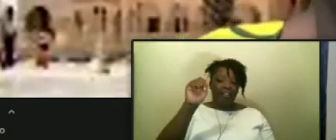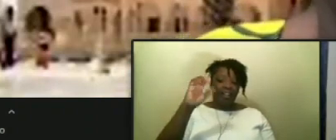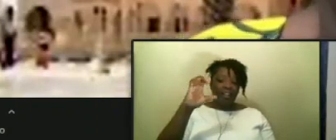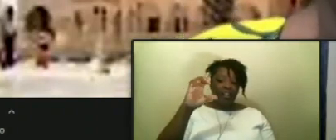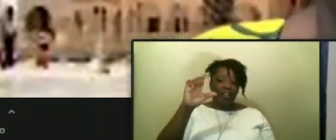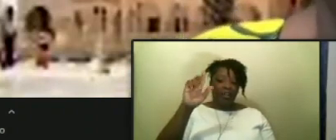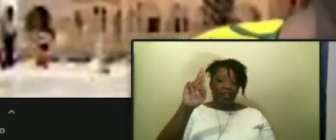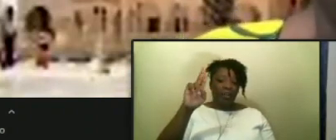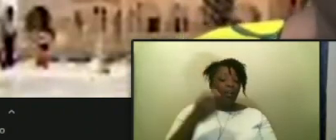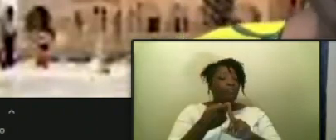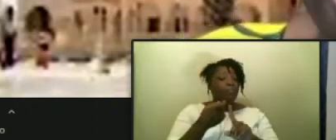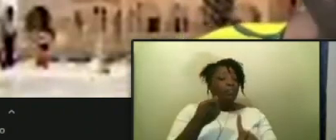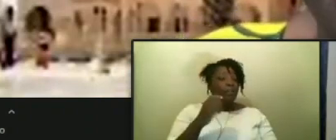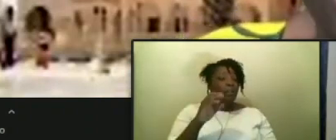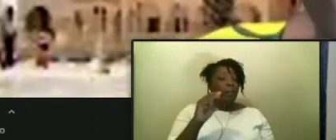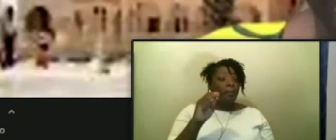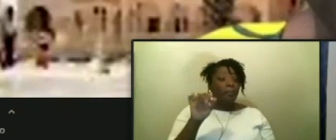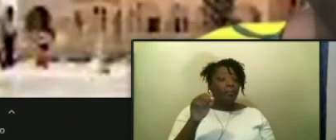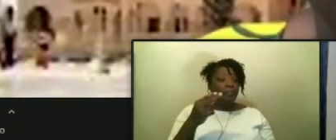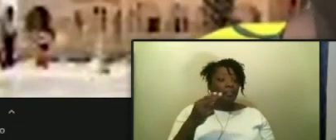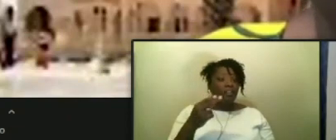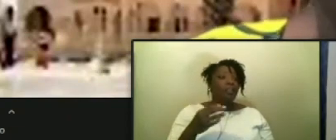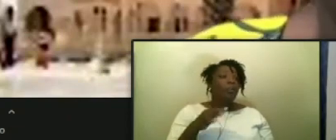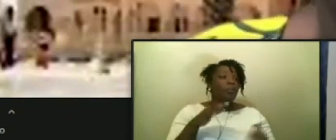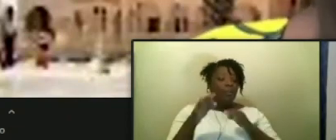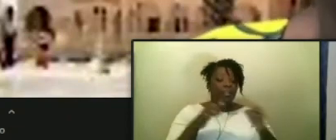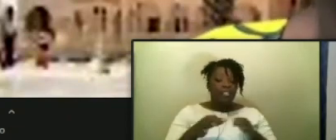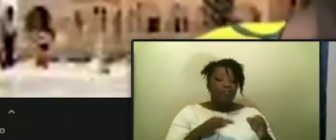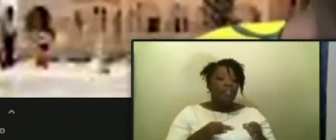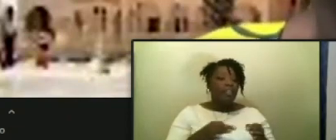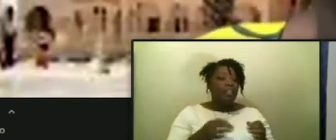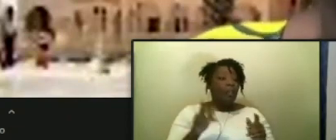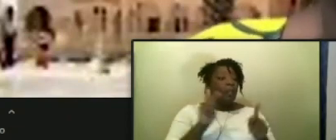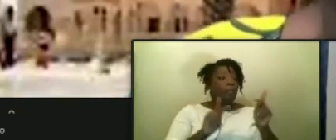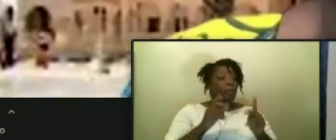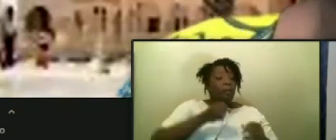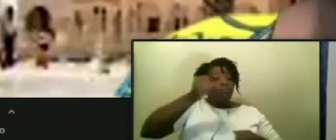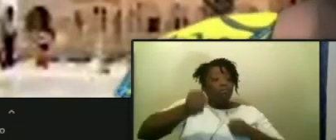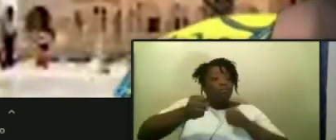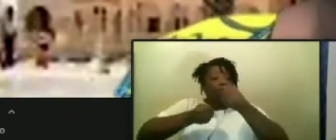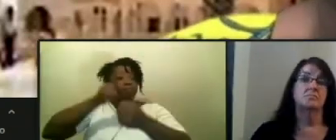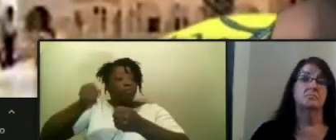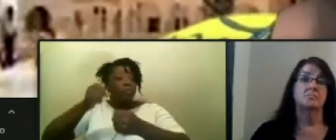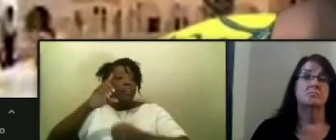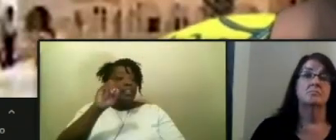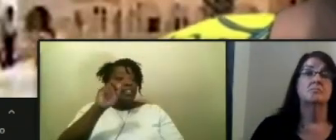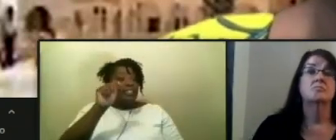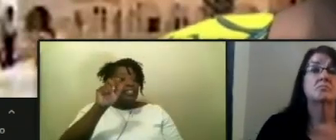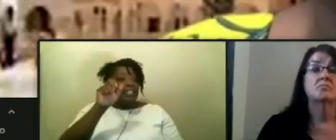immigrant community members that are in detention. Welcome, Elvira.